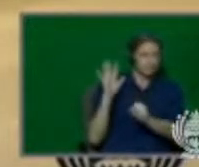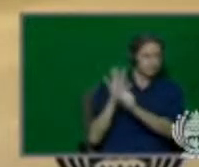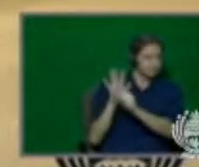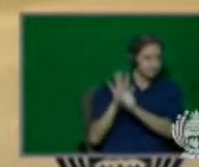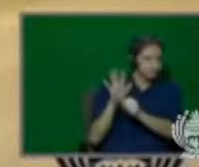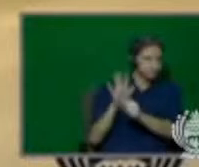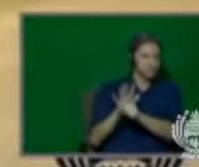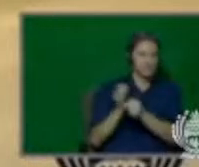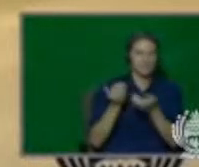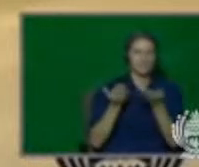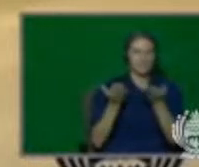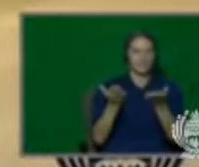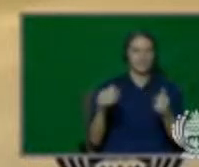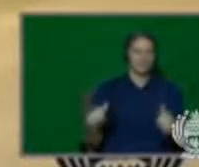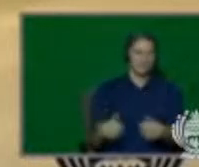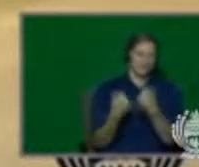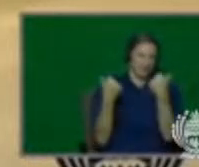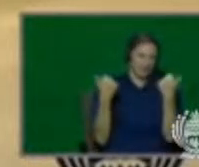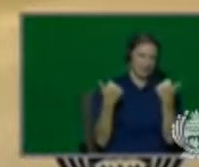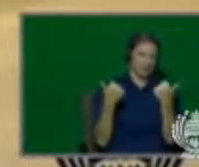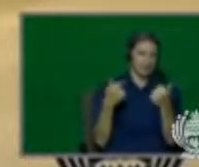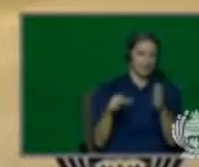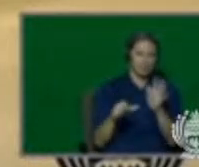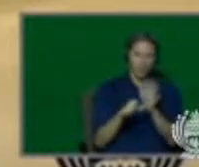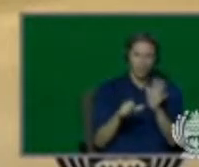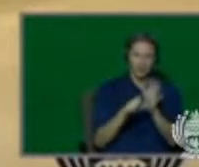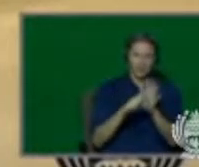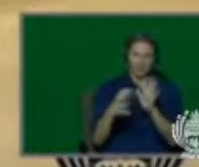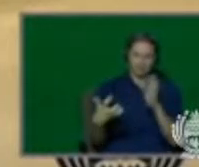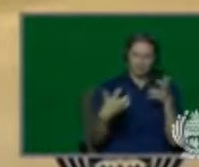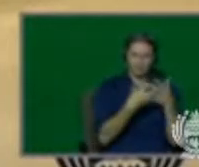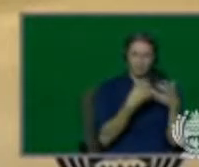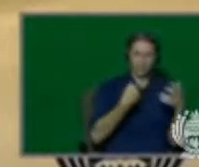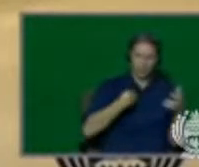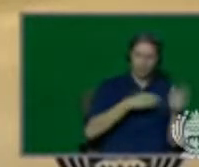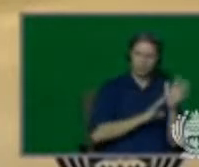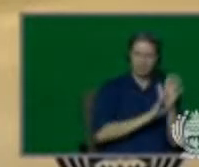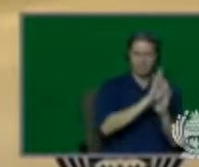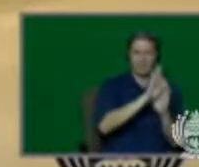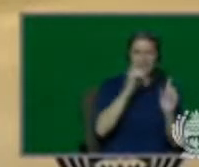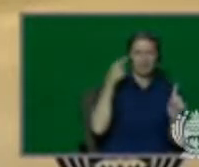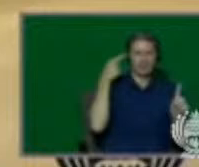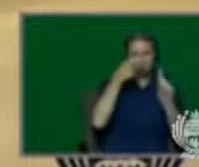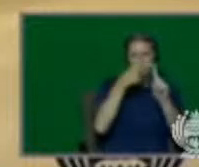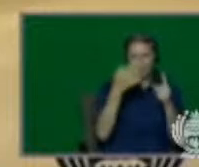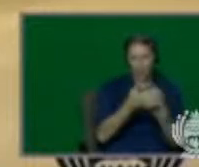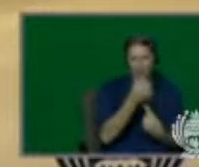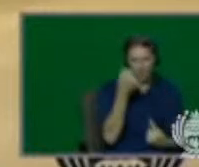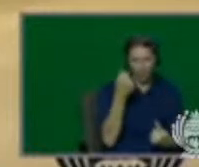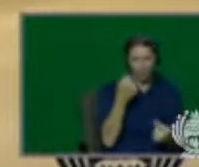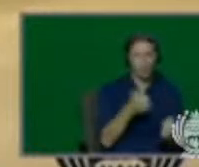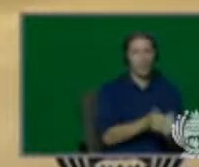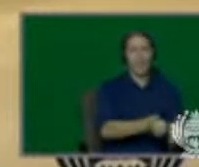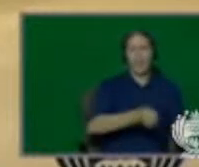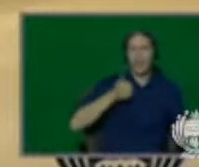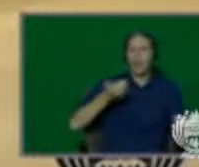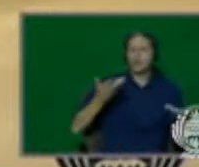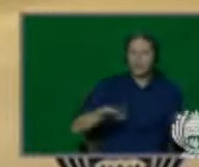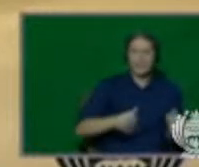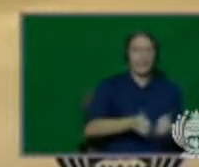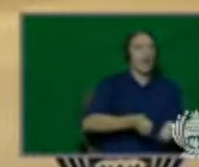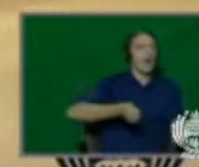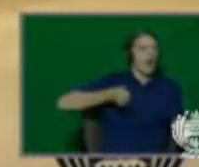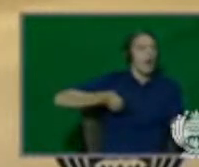vital to our developmental goals, and we cannot be further postponed.